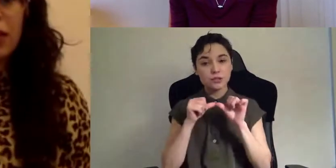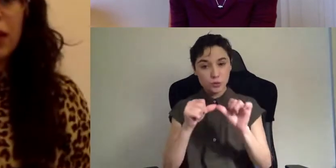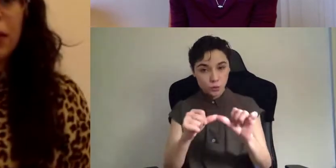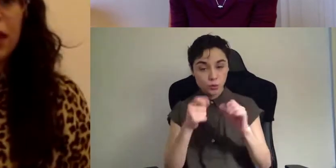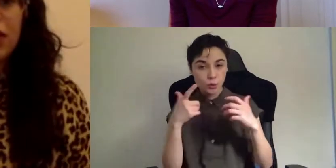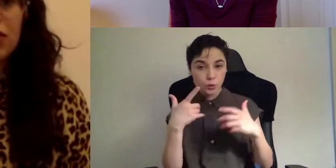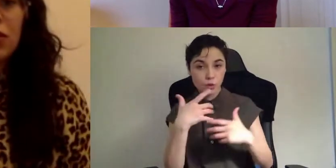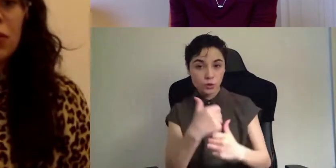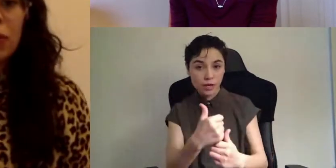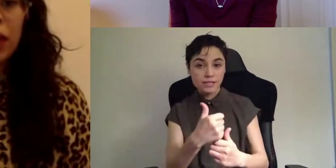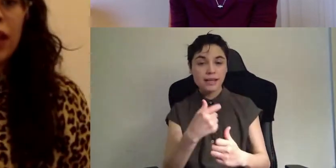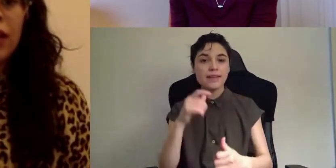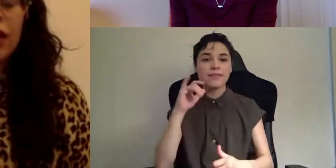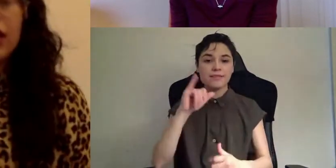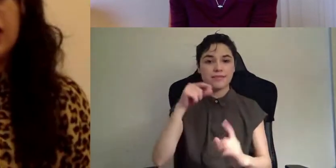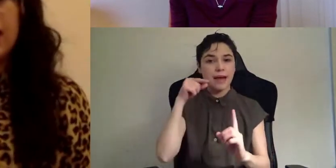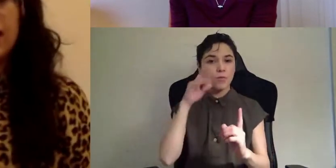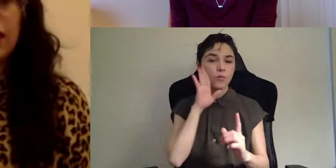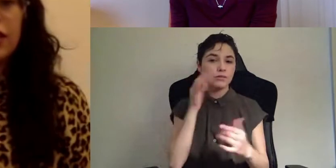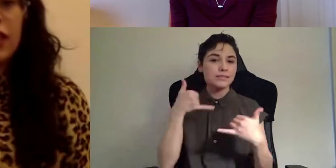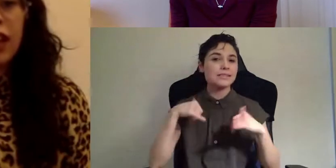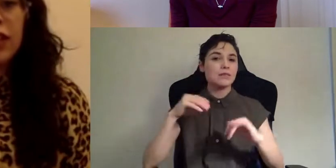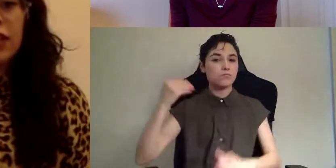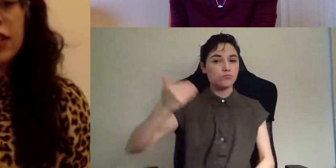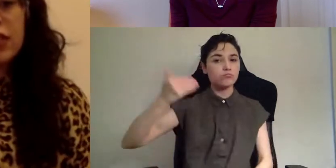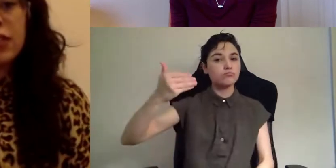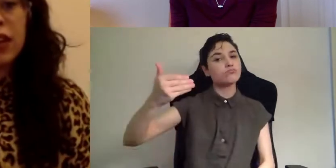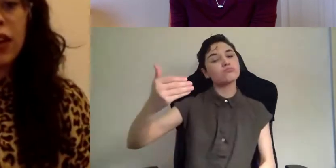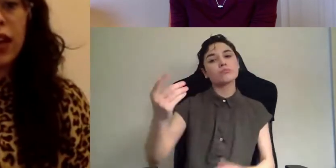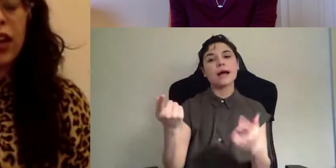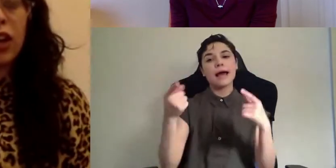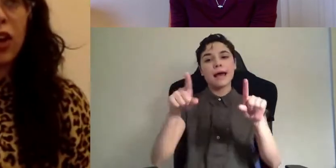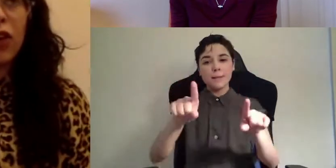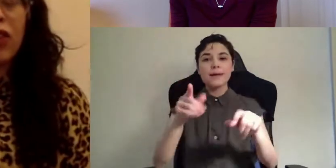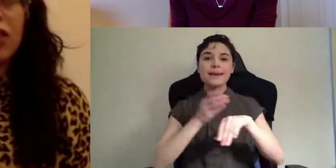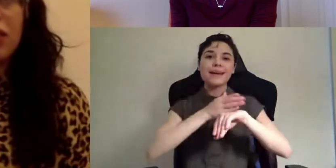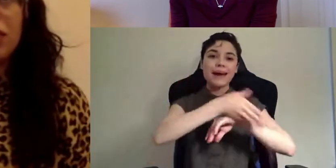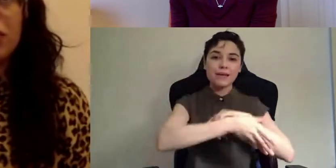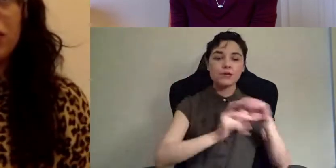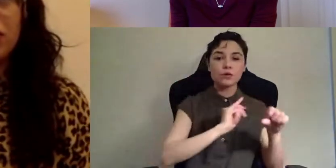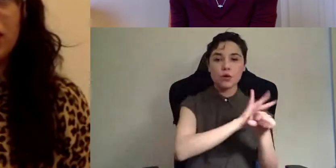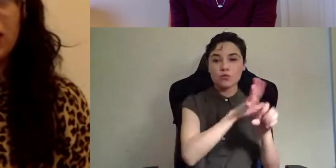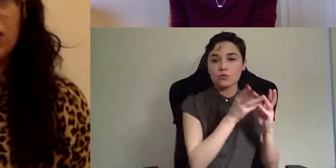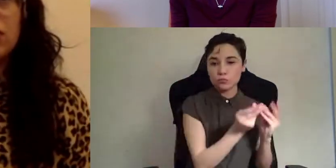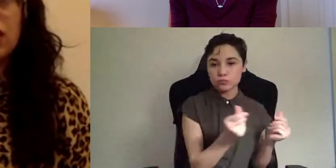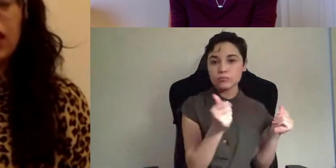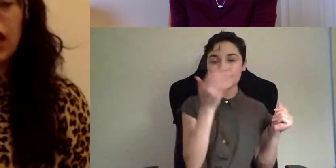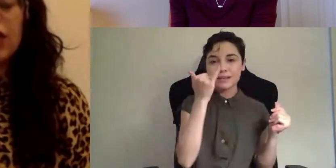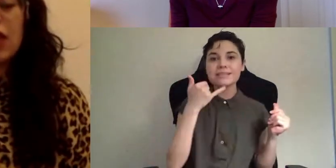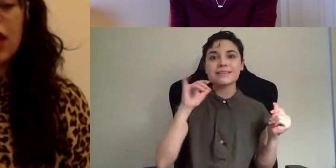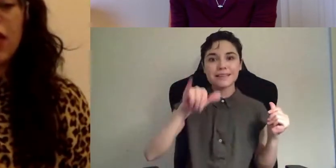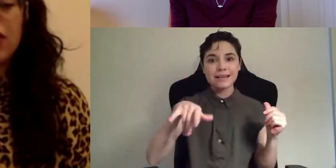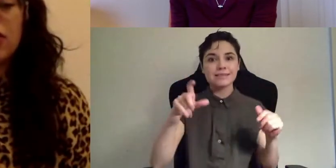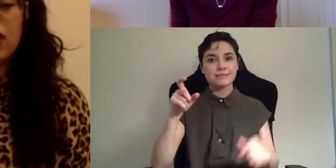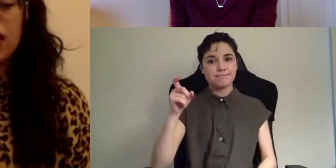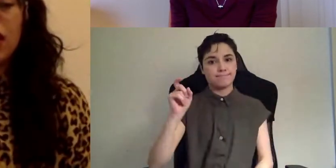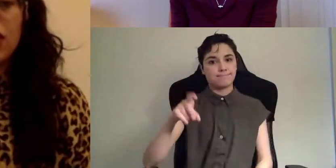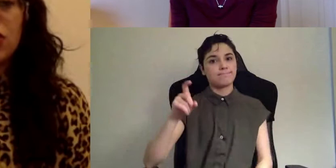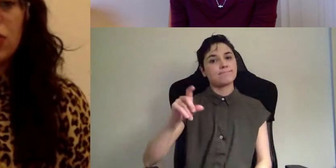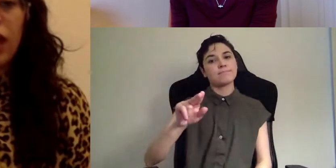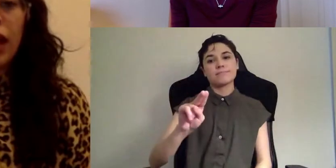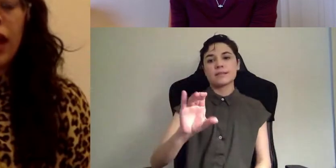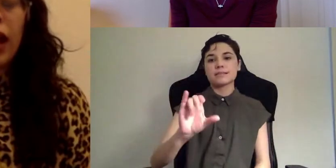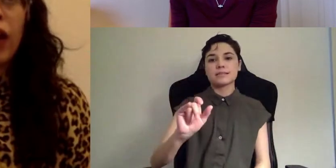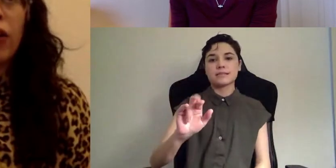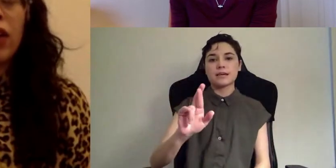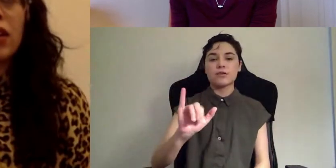the pandemic because those will be needed and necessary, and people will be used to connecting